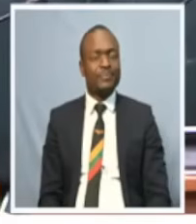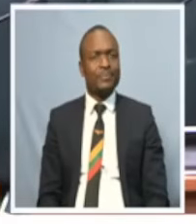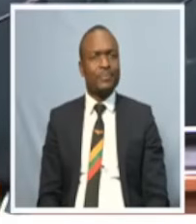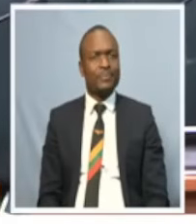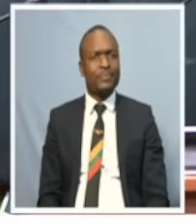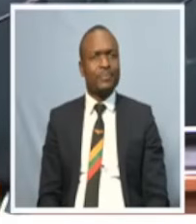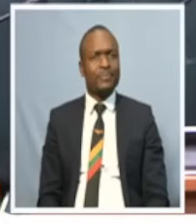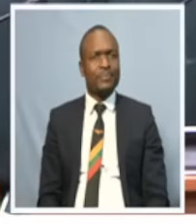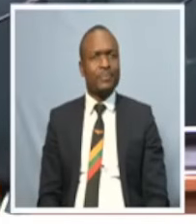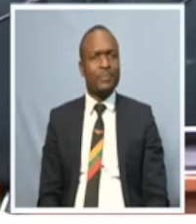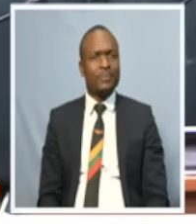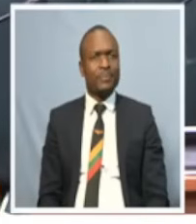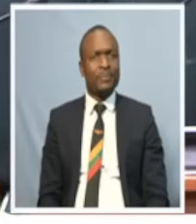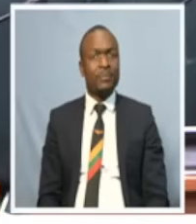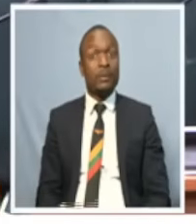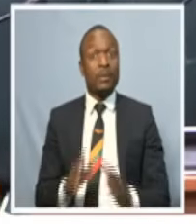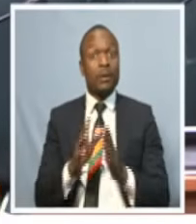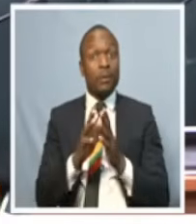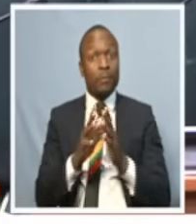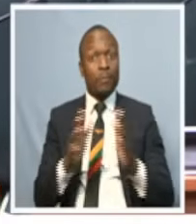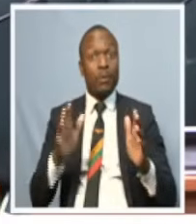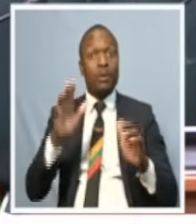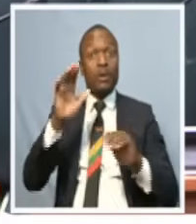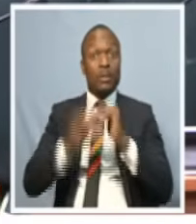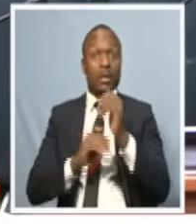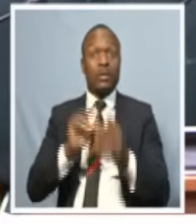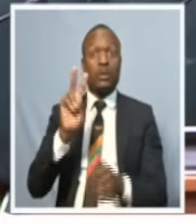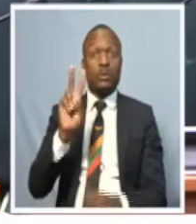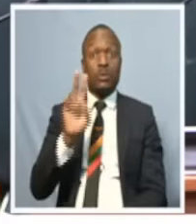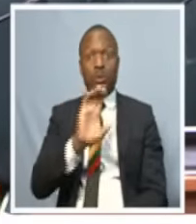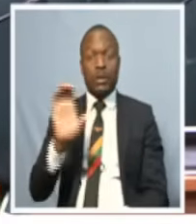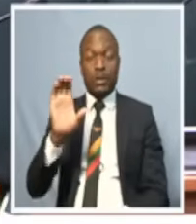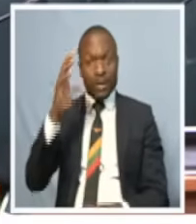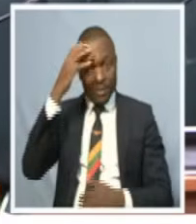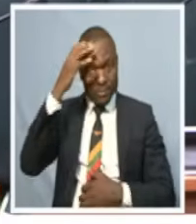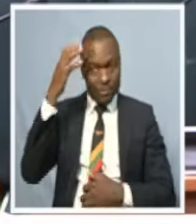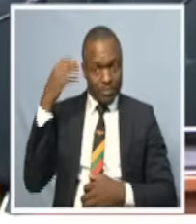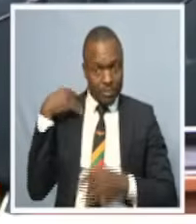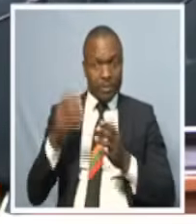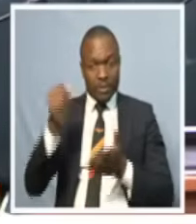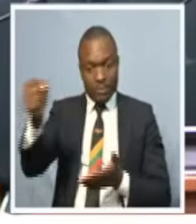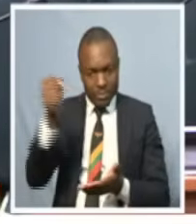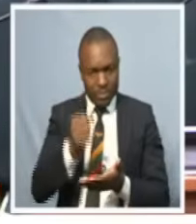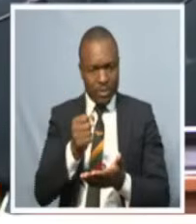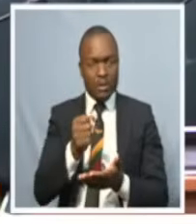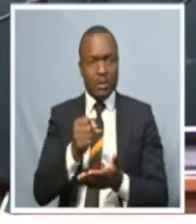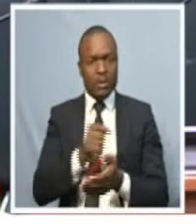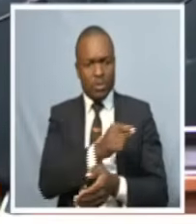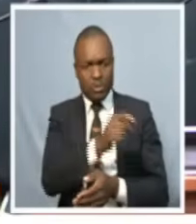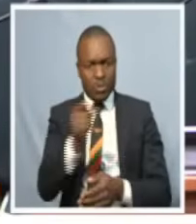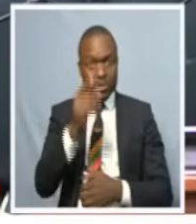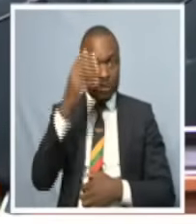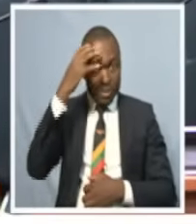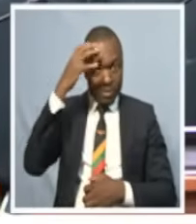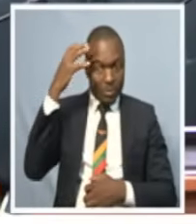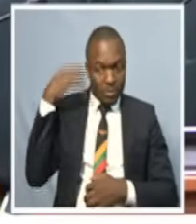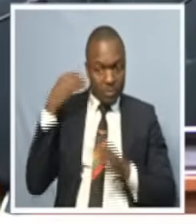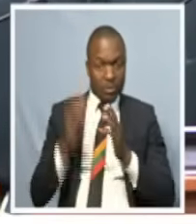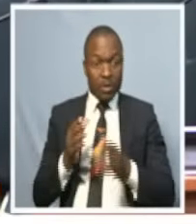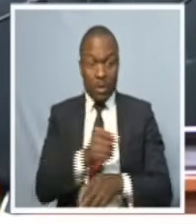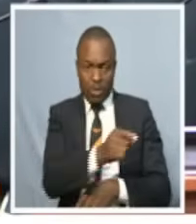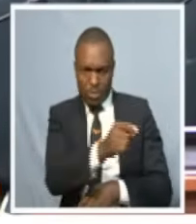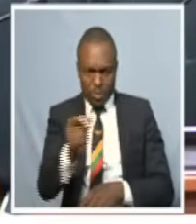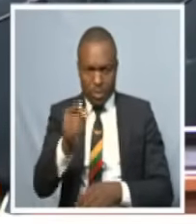where I think it was more than 200 officers were recruited. All those officers,